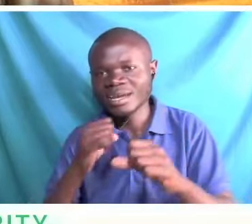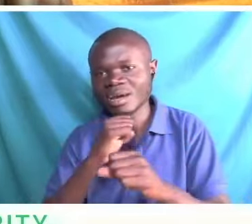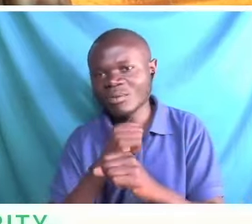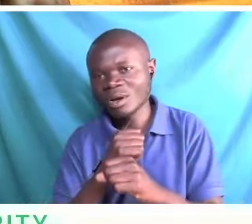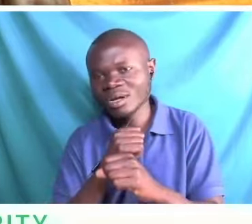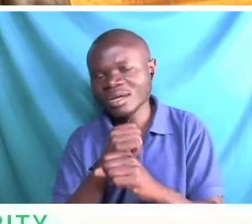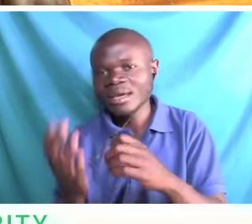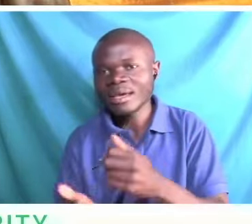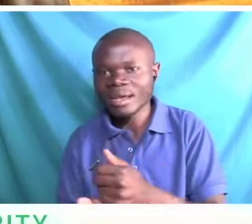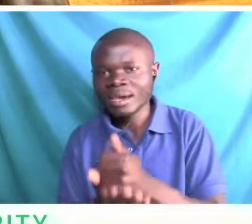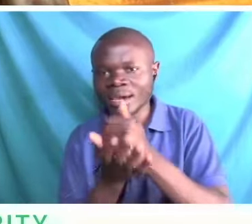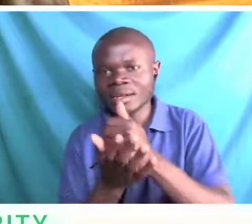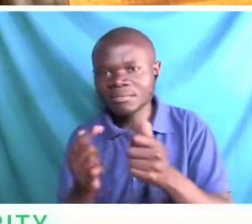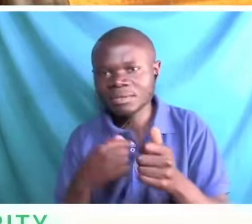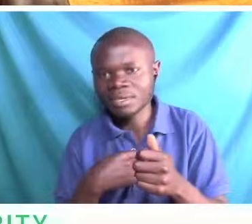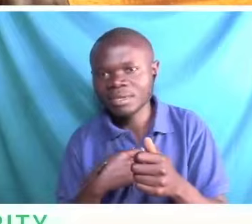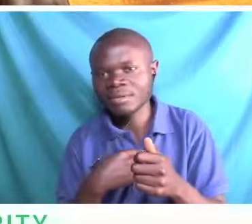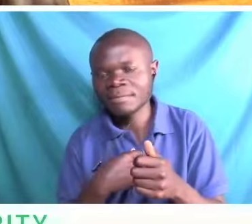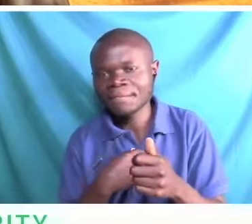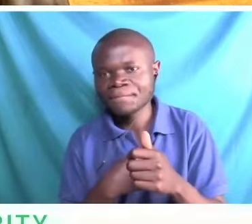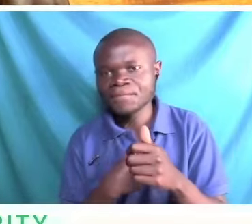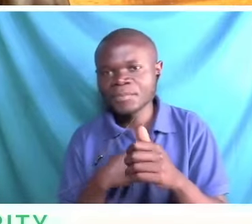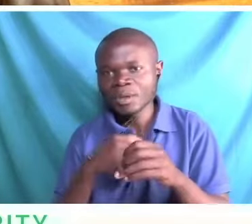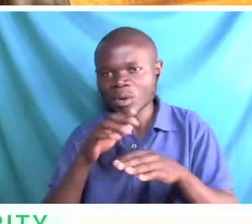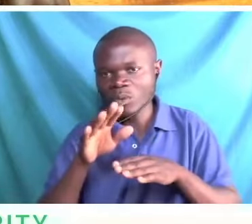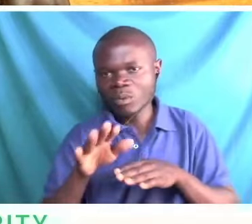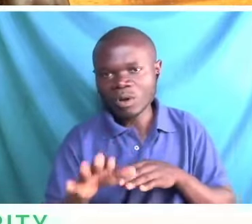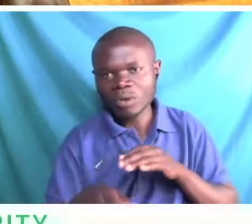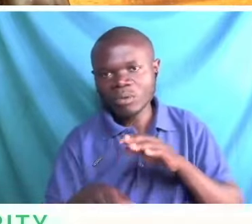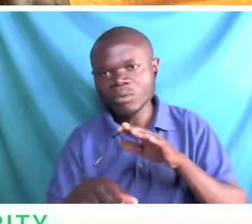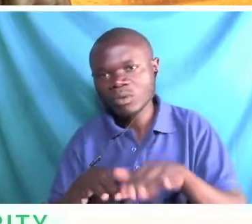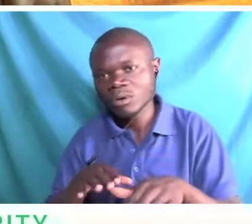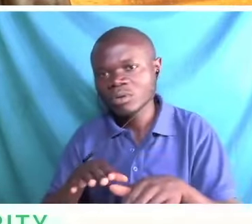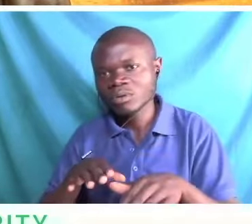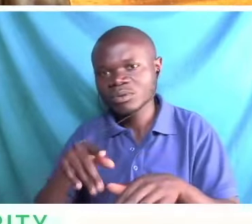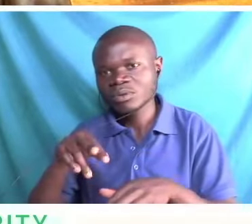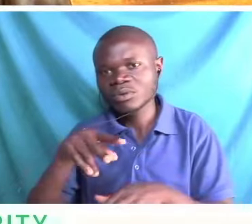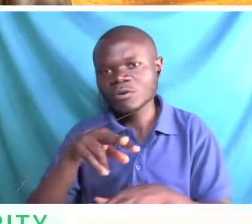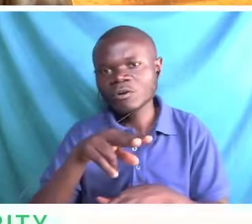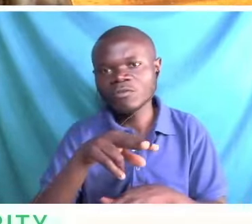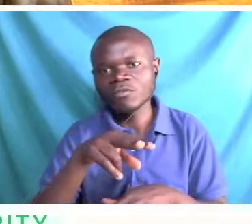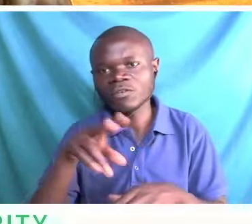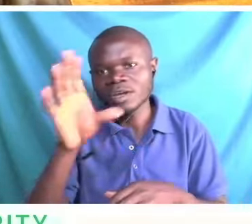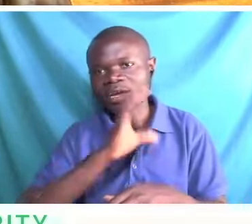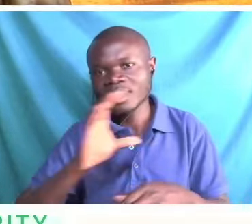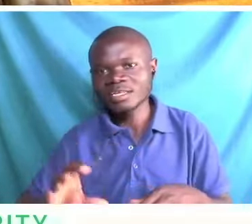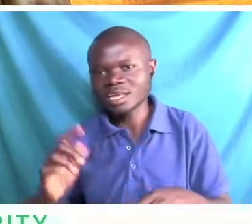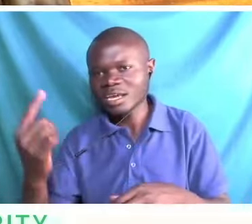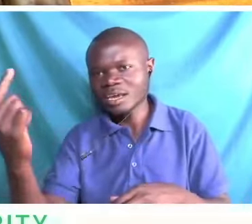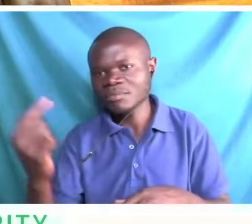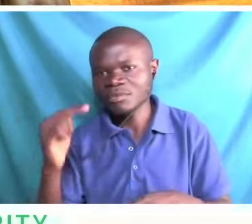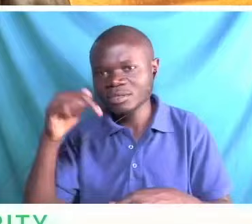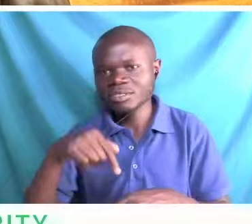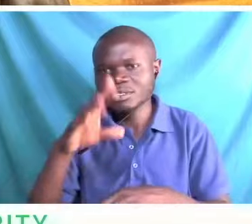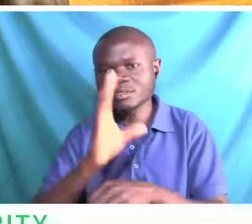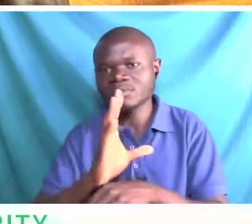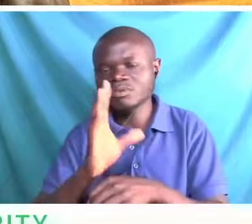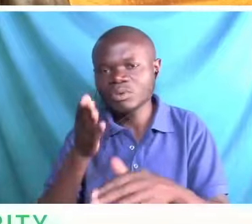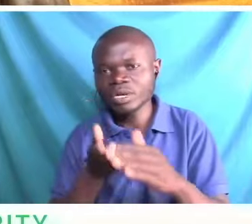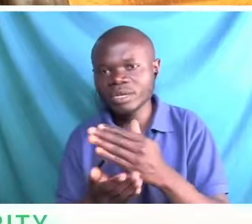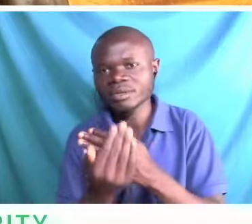and help me to walk the walk of Christ. Heavenly Father, I came to this church this morning